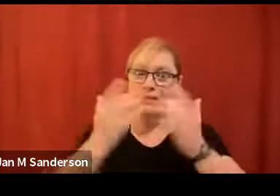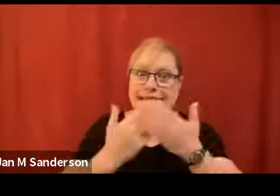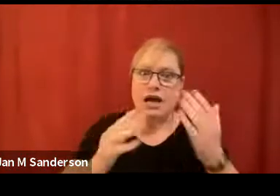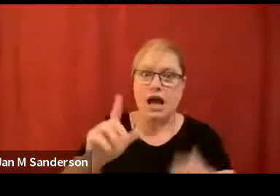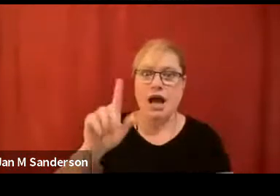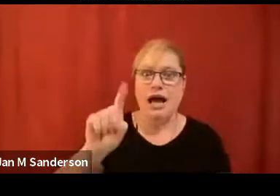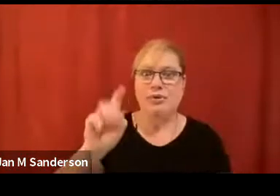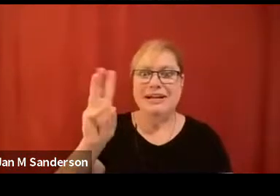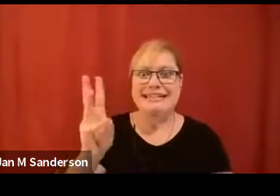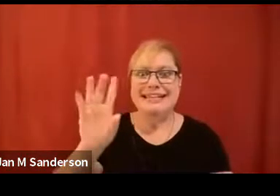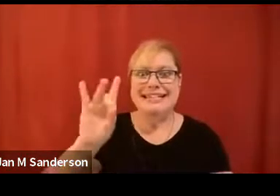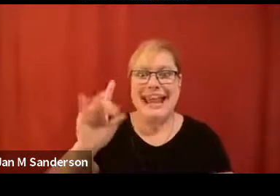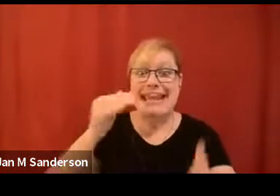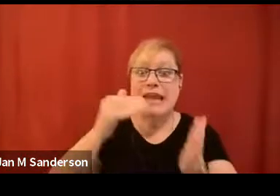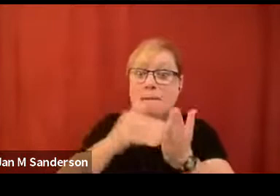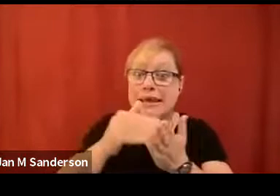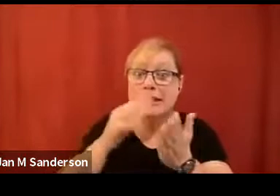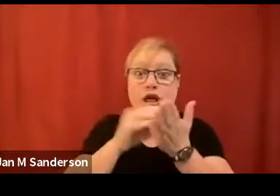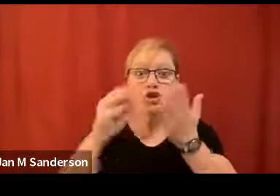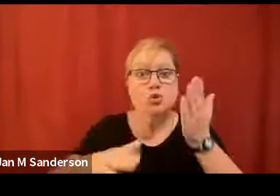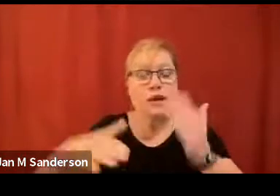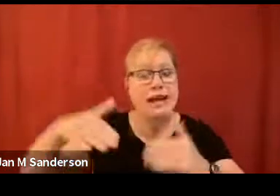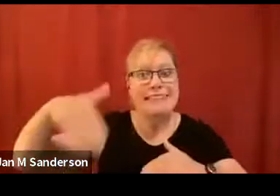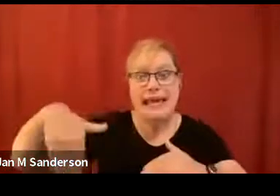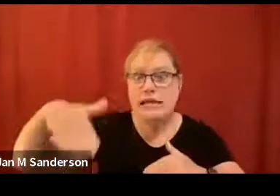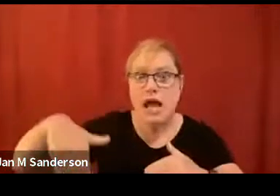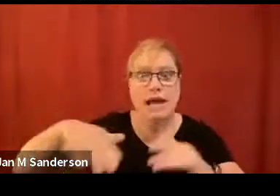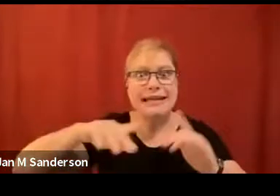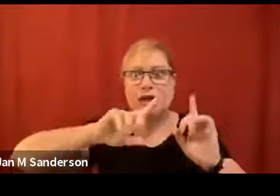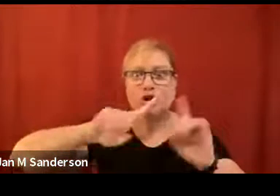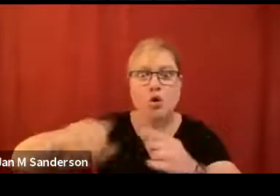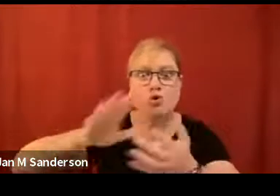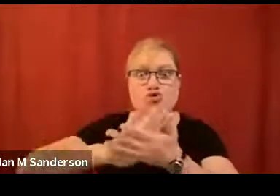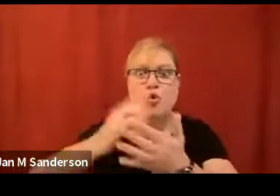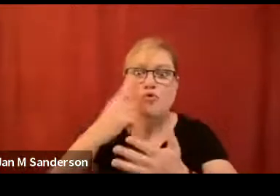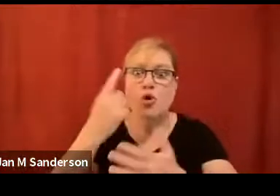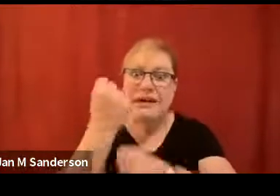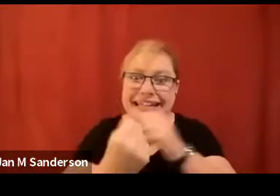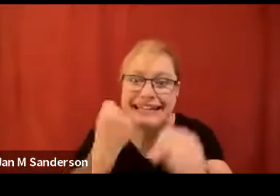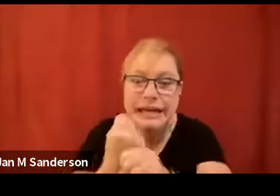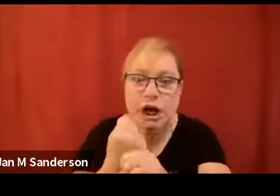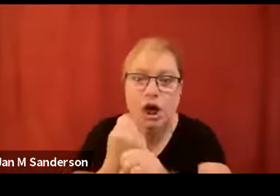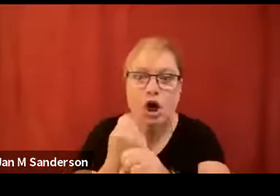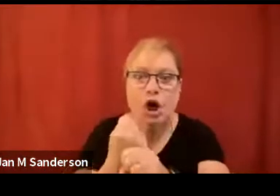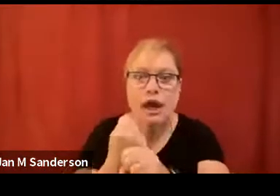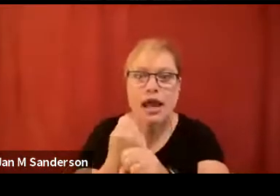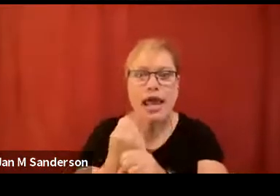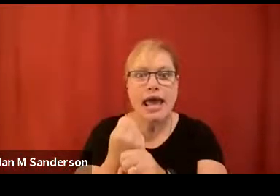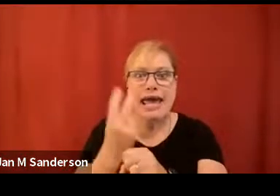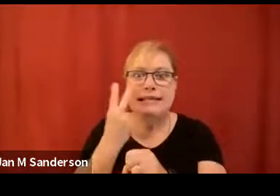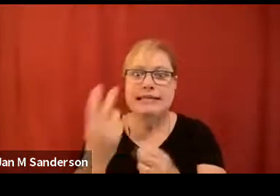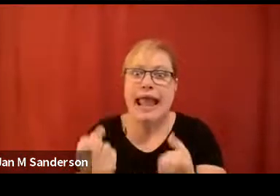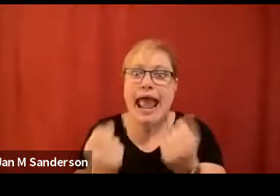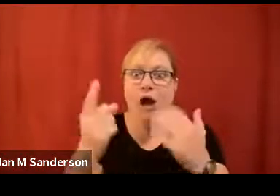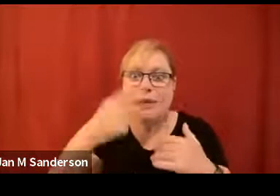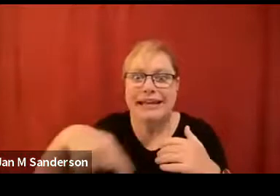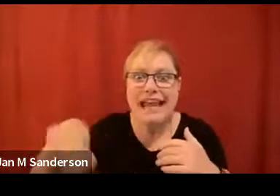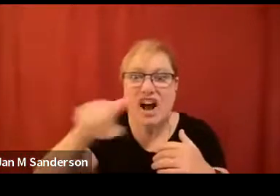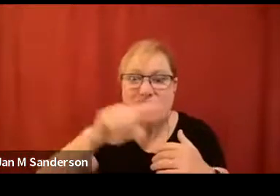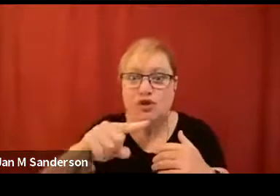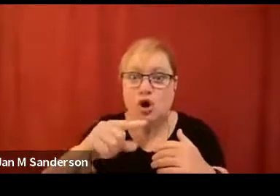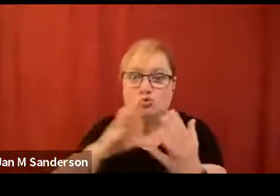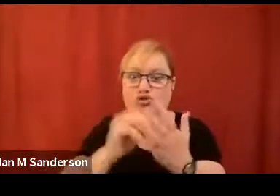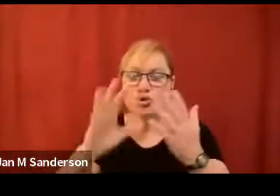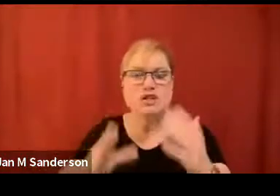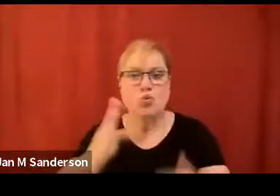168 million students that haven't been to school in a year is how many of those students will never return, because crossing that